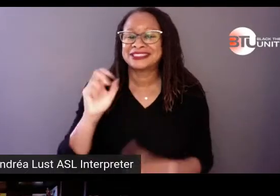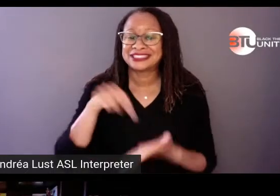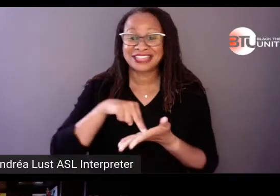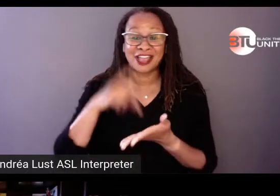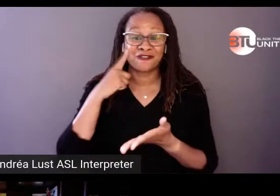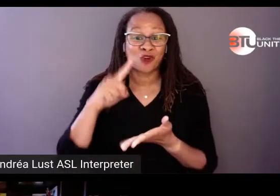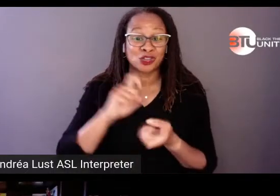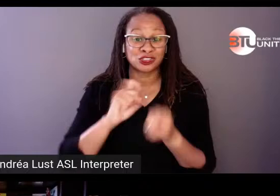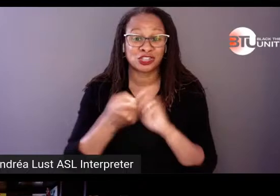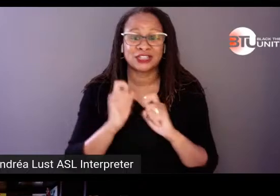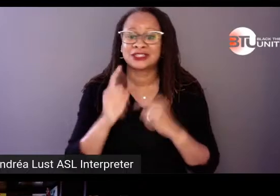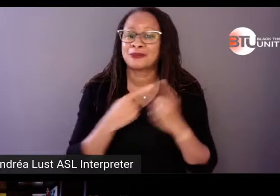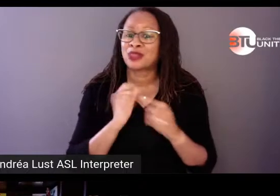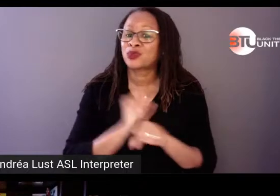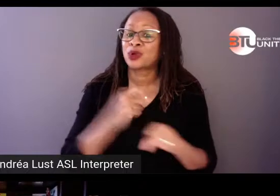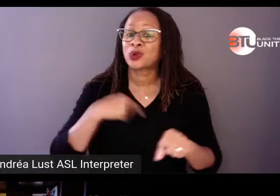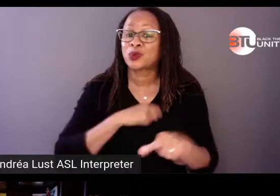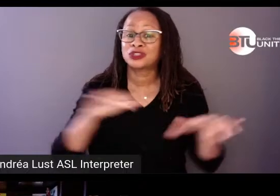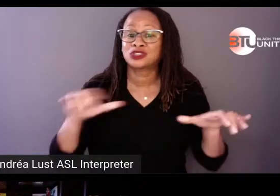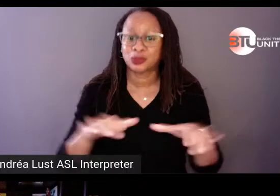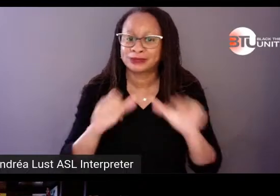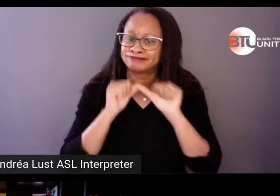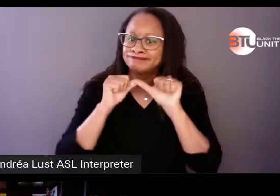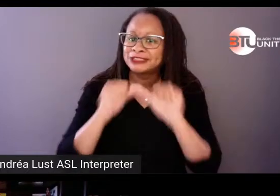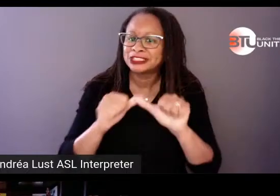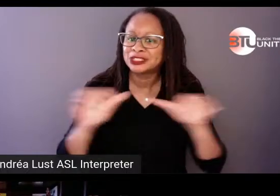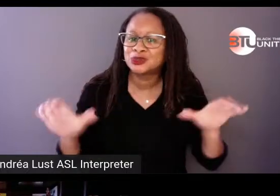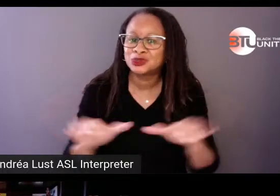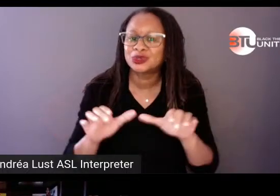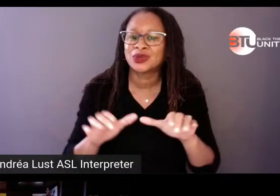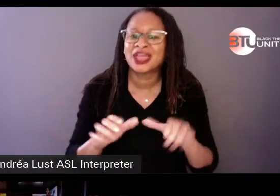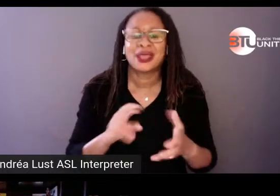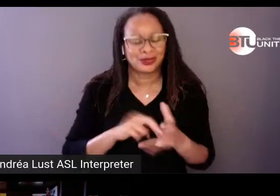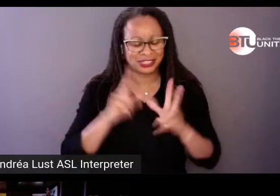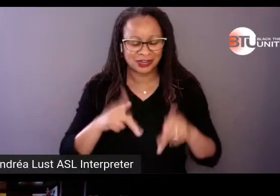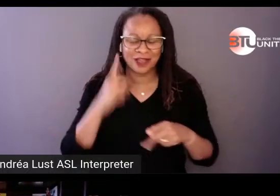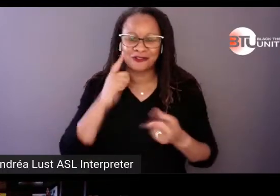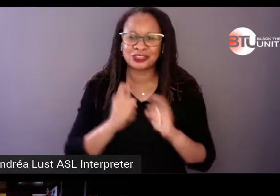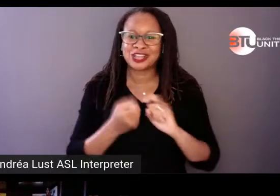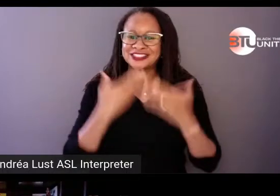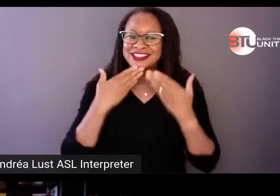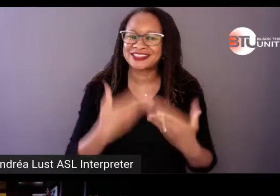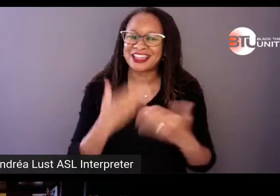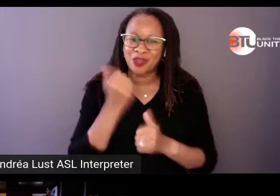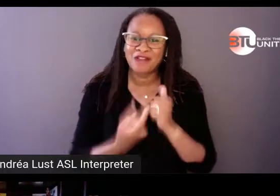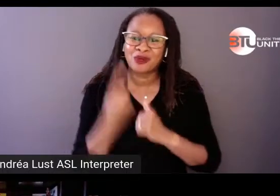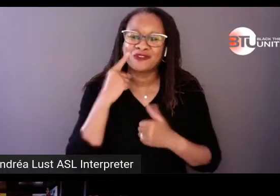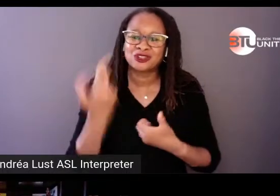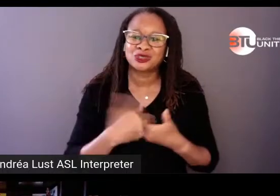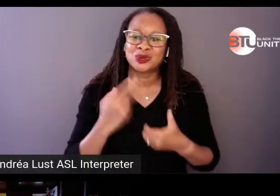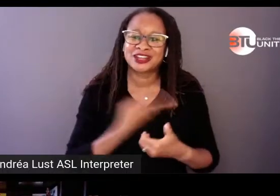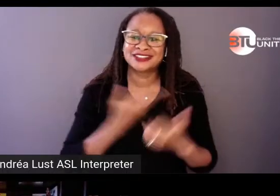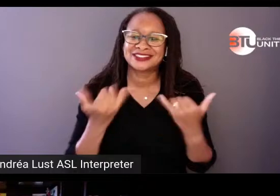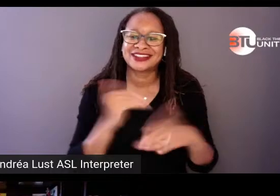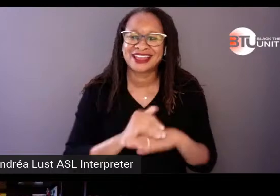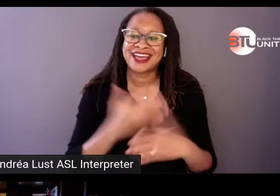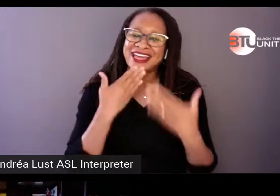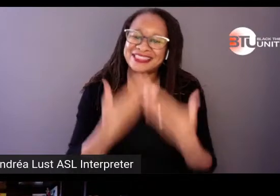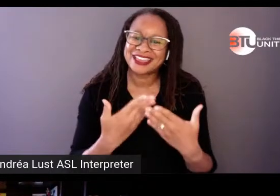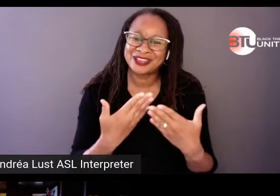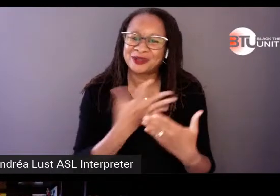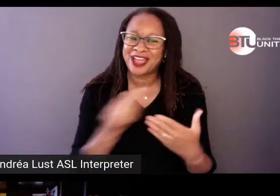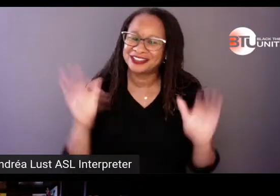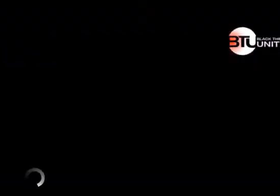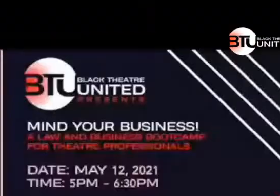all about the work that we're doing, that we continue to do, and we're standing up for change. So thank you, everyone, for joining us tonight. Thank you, and good